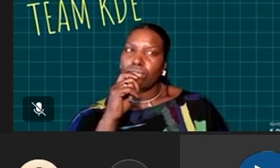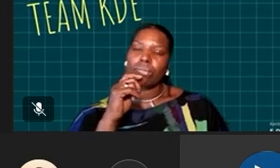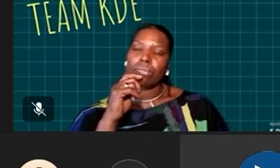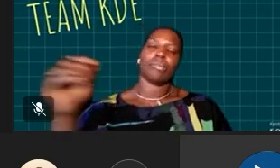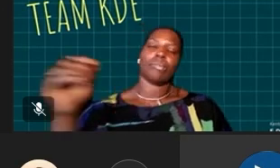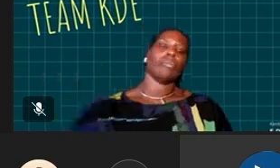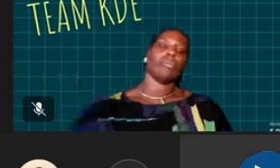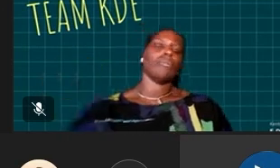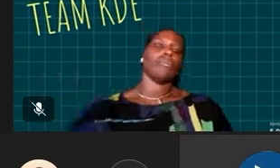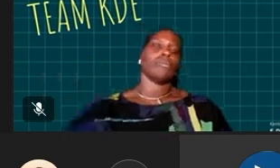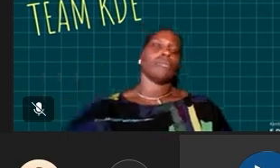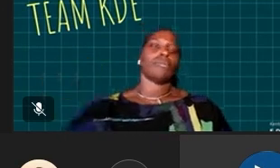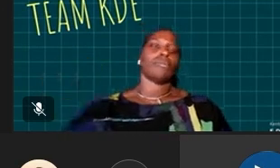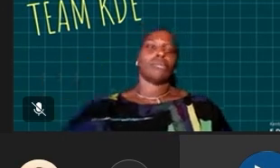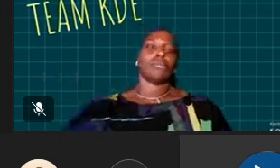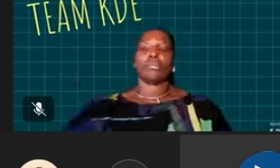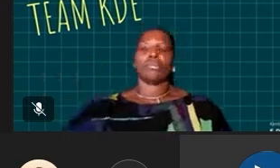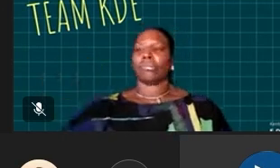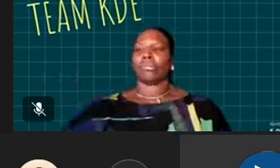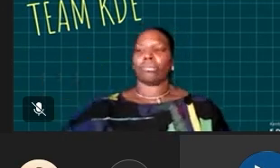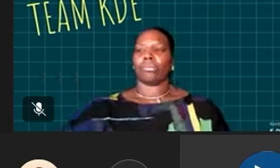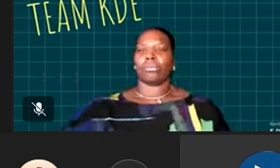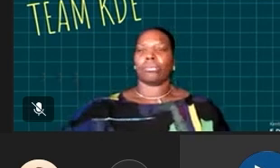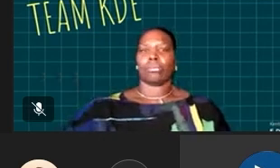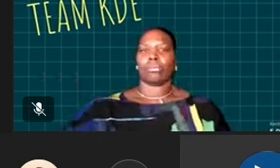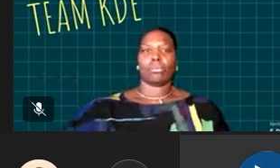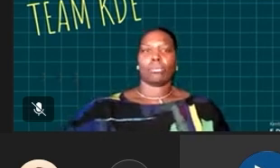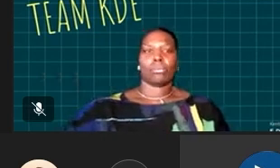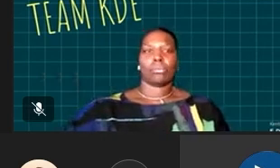as Jody was saying a moment ago.